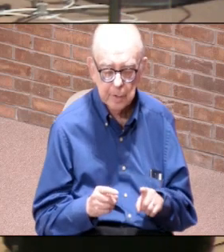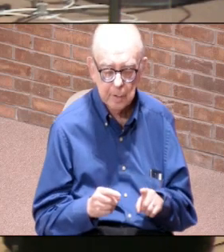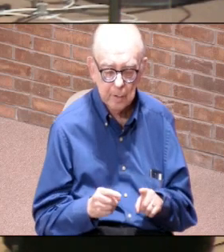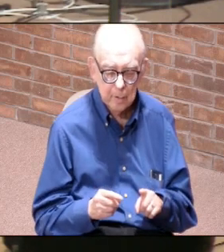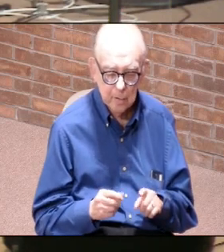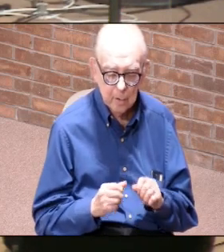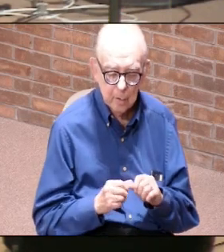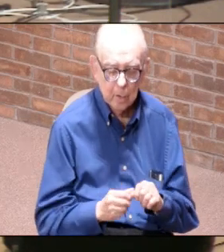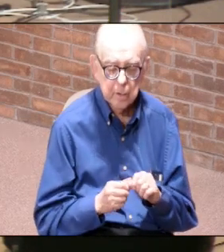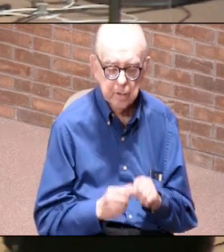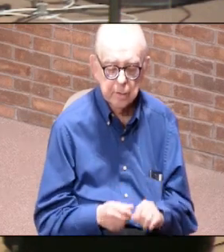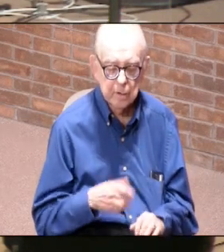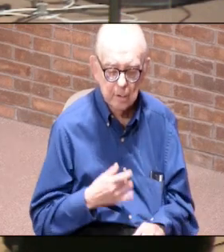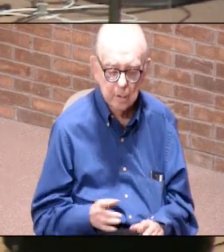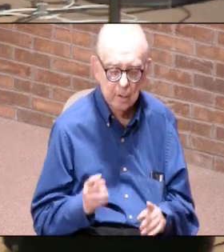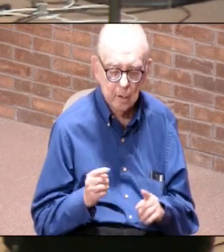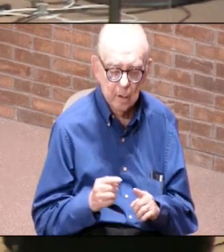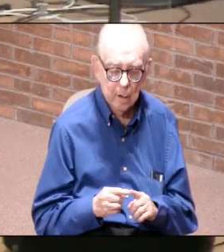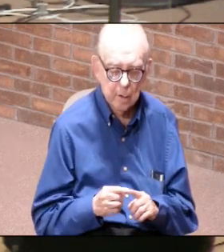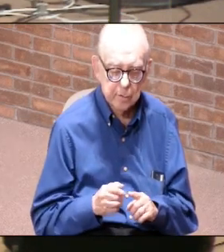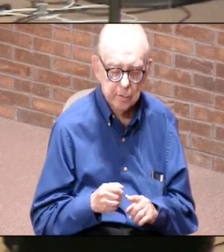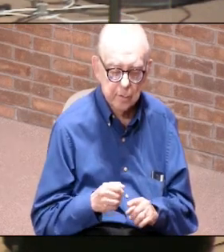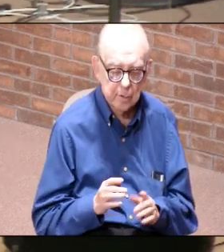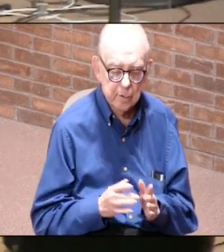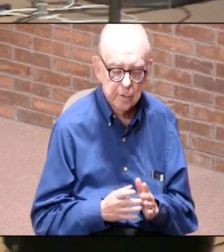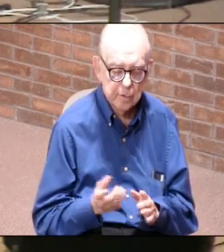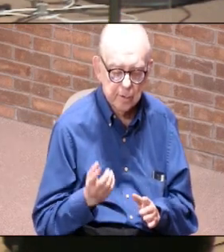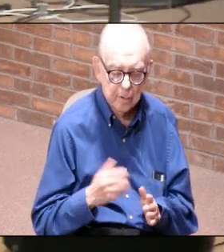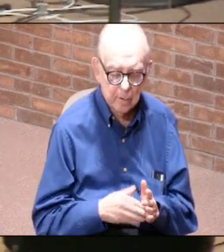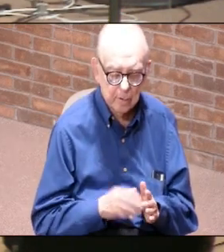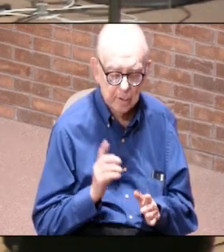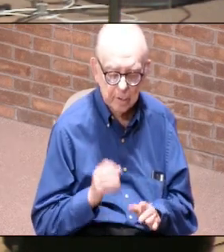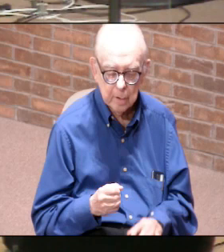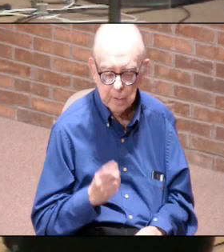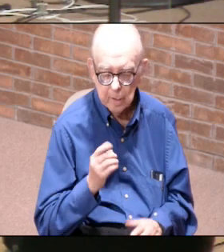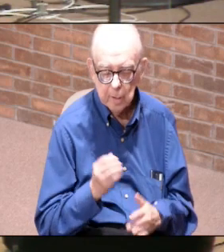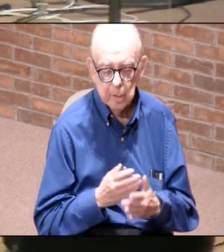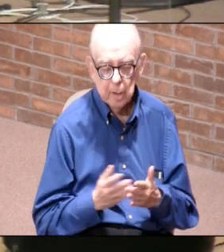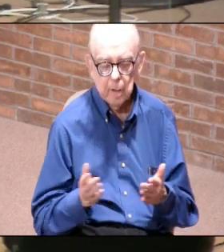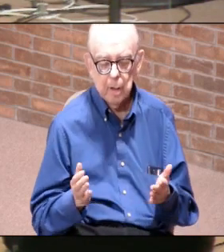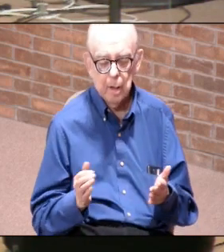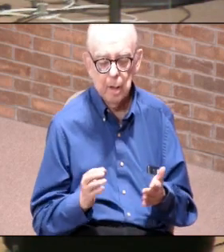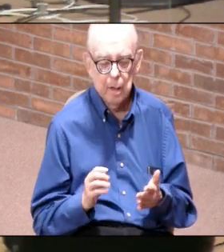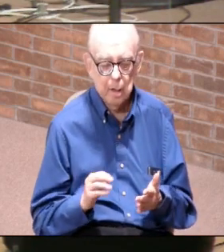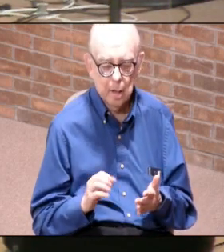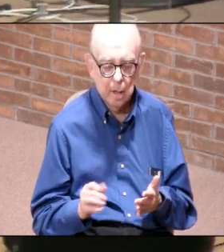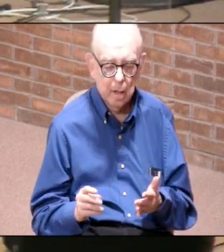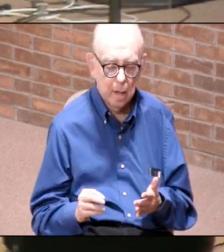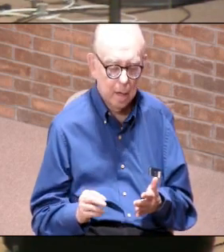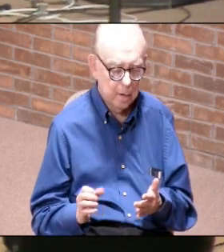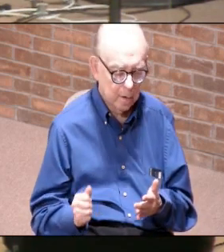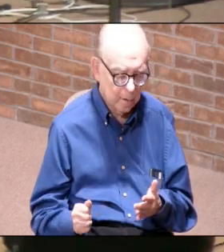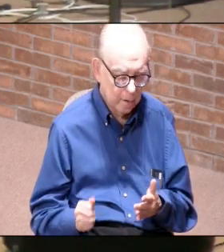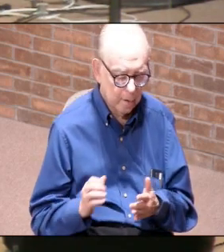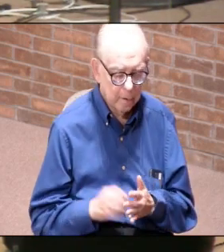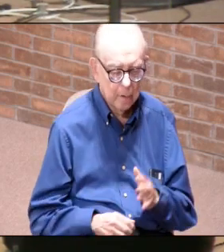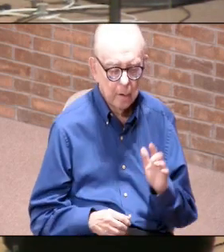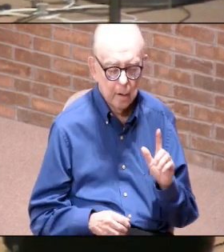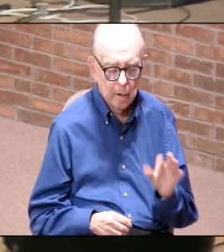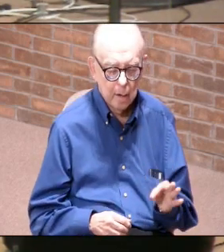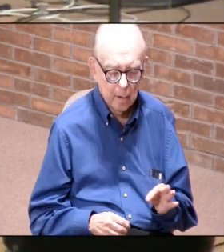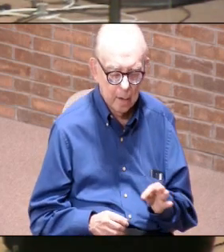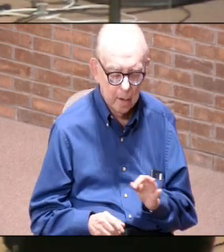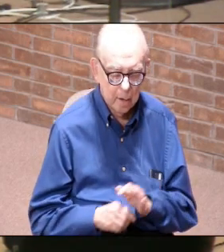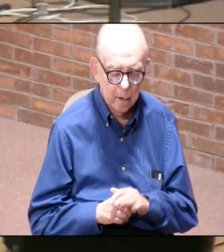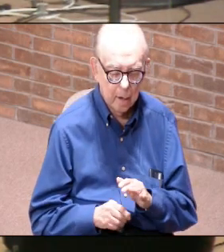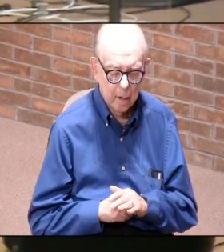And it will continue to hurt until he comes back. But we need to understand something. Nehemiah chapter 9